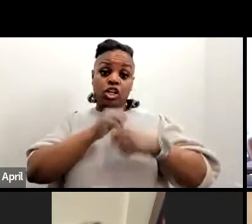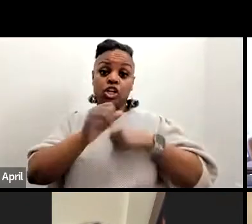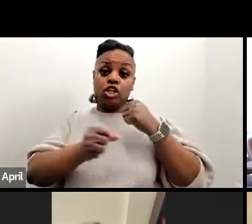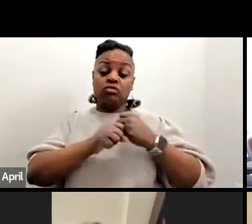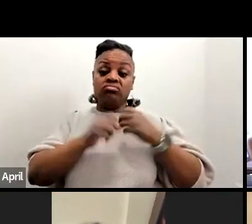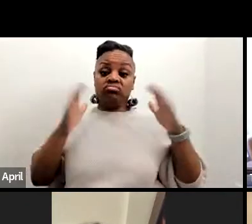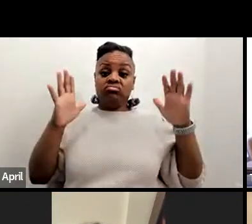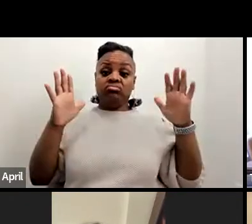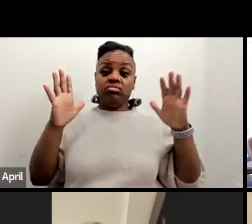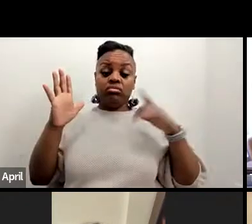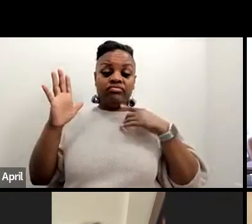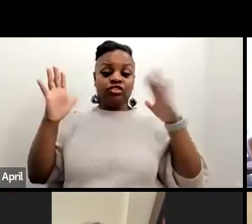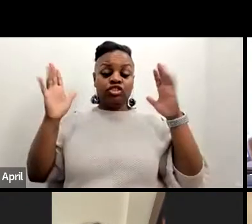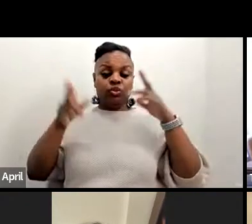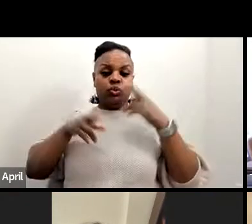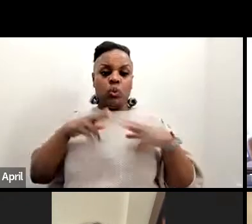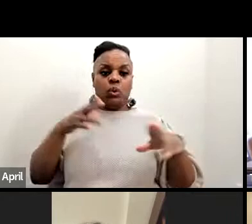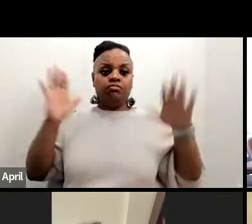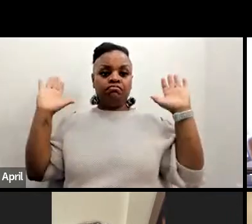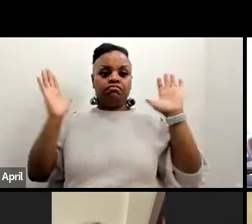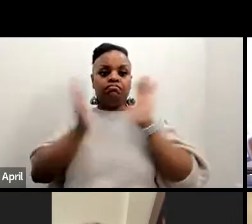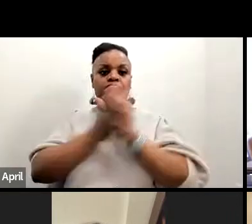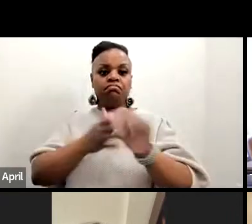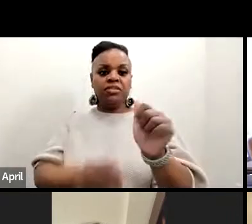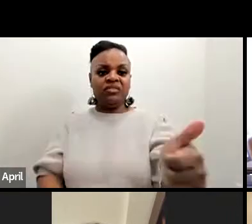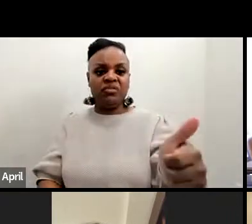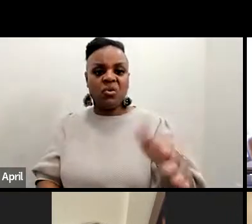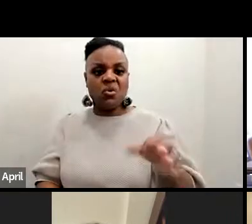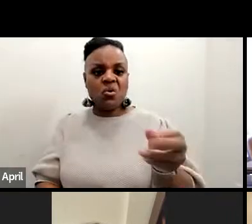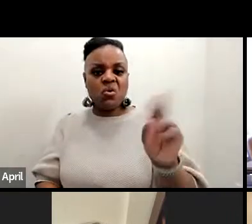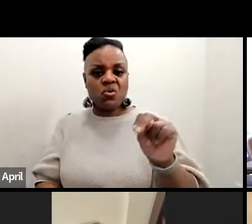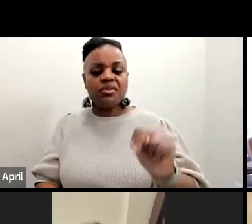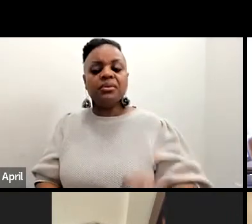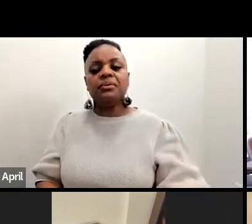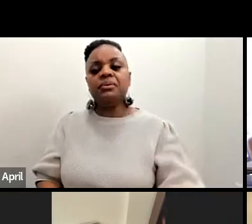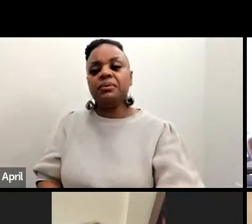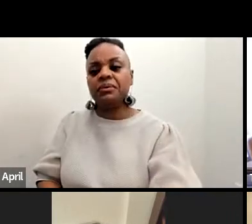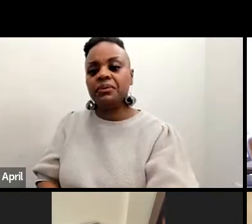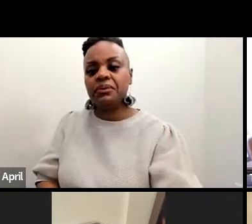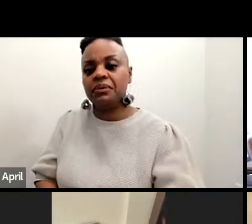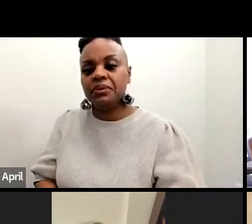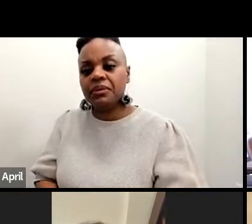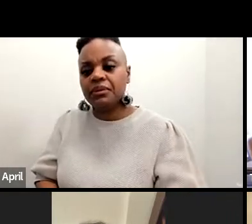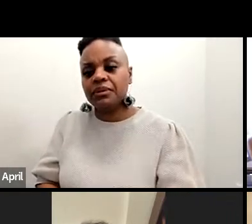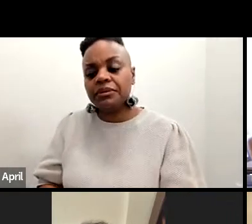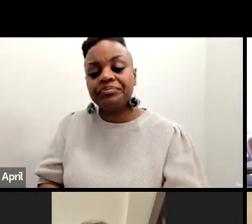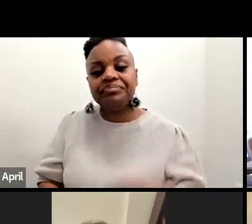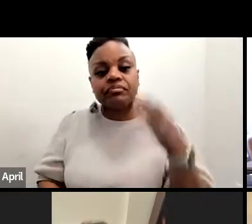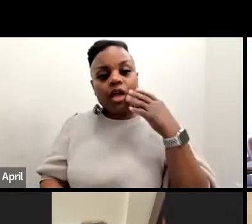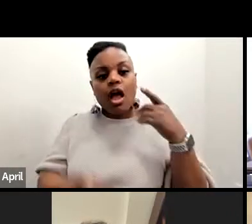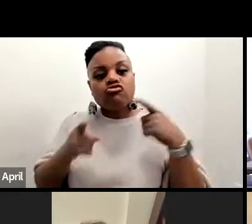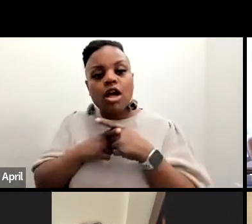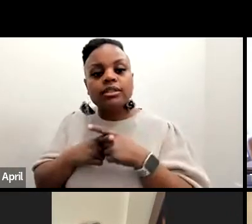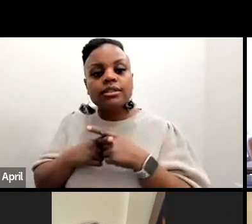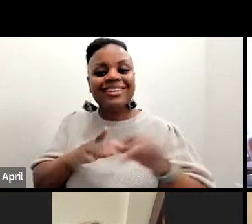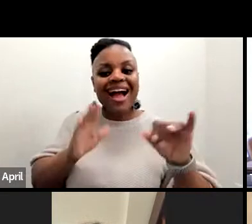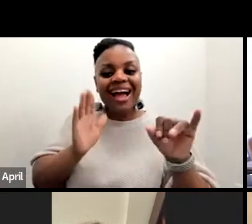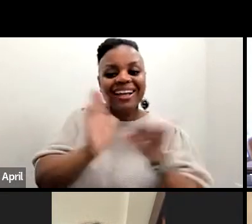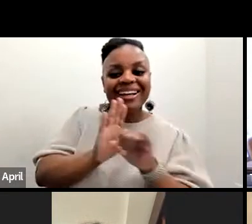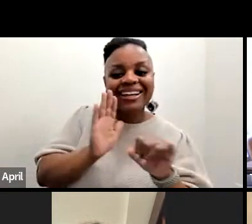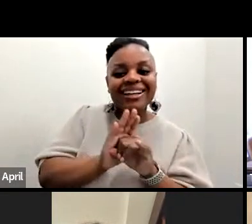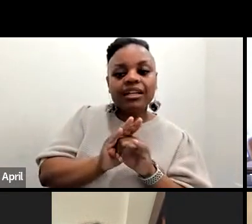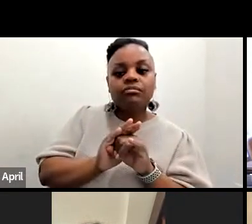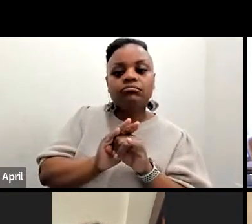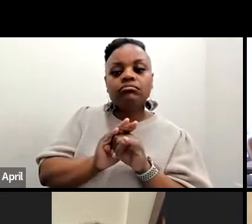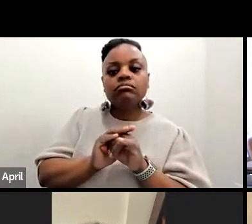the legitimacy crisis, and the membership crisis. I think in so many words, you know, maybe